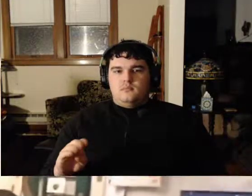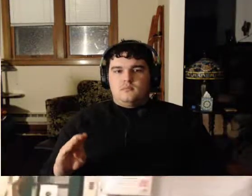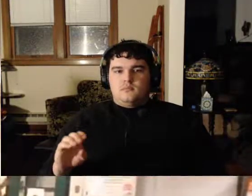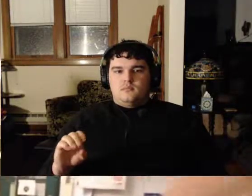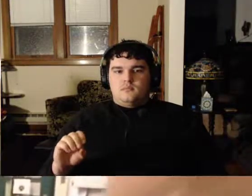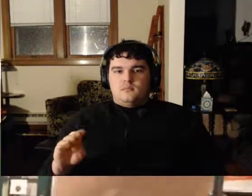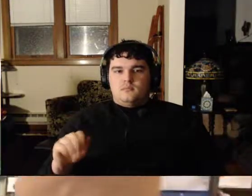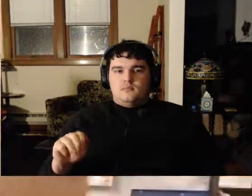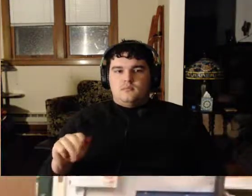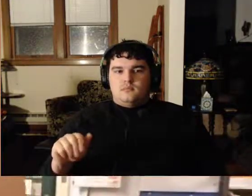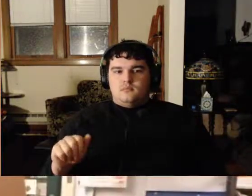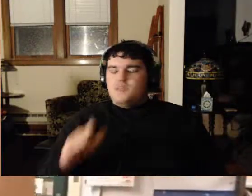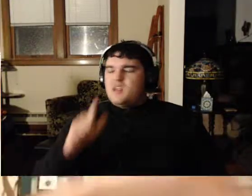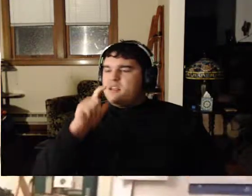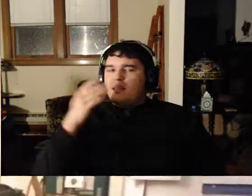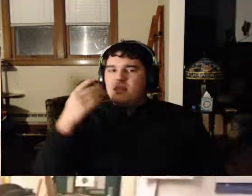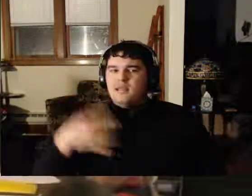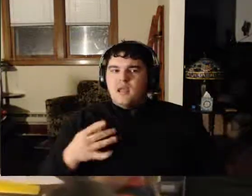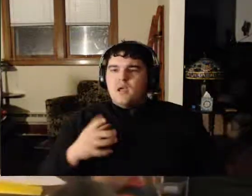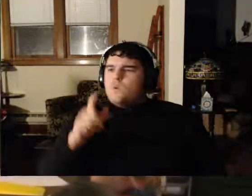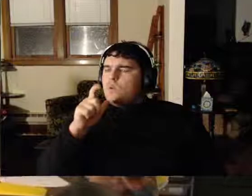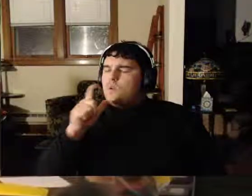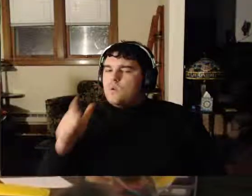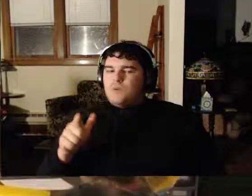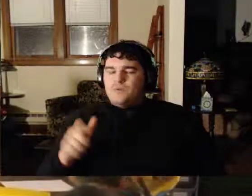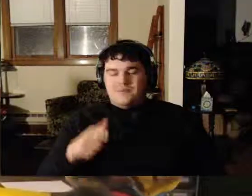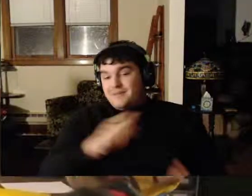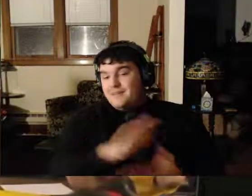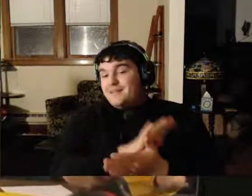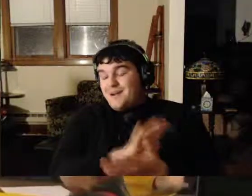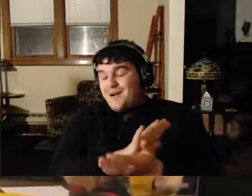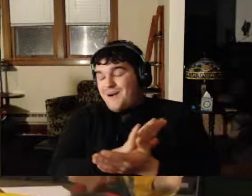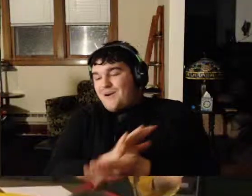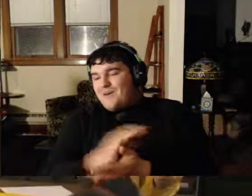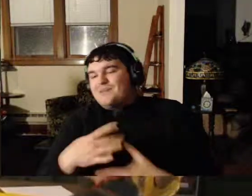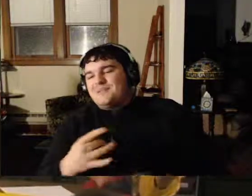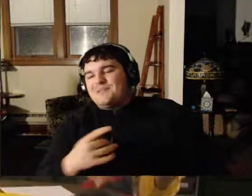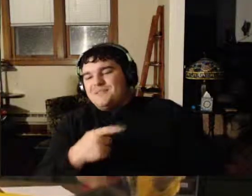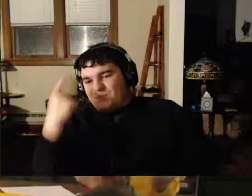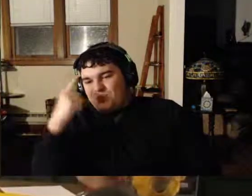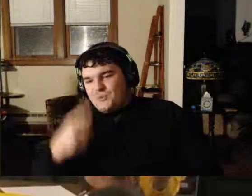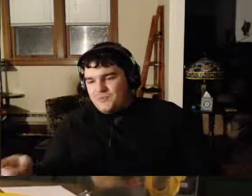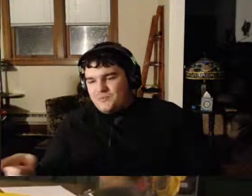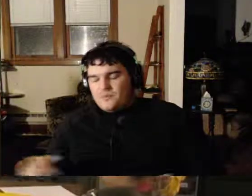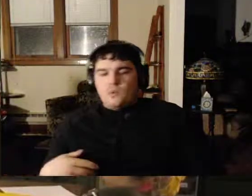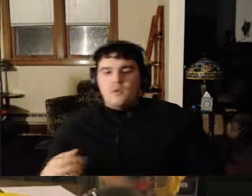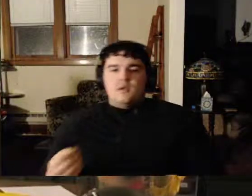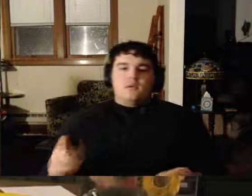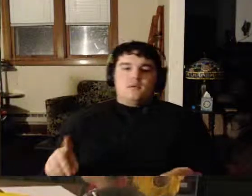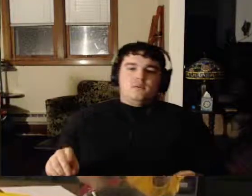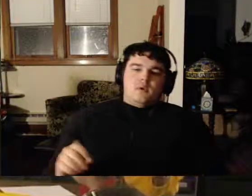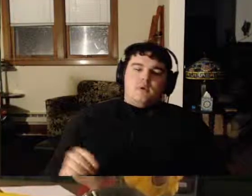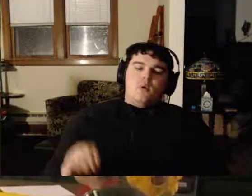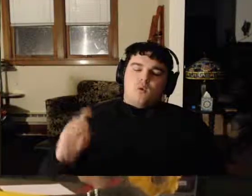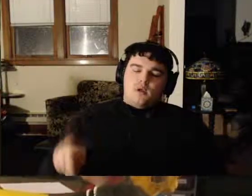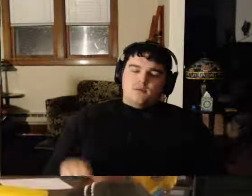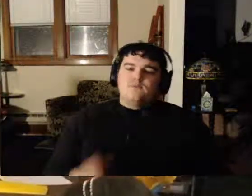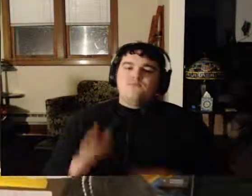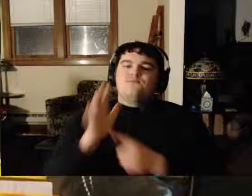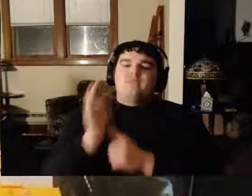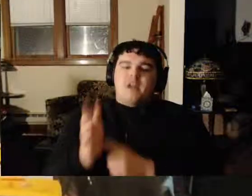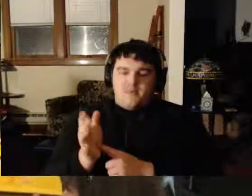article will interest you then. Thank you, Jose. Here's what I need you to do. You're going to take about 5